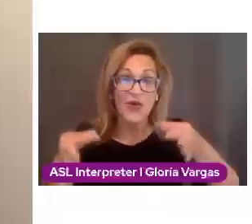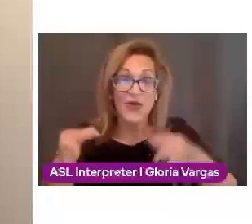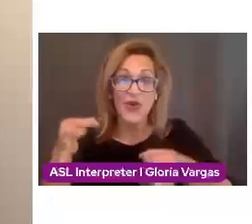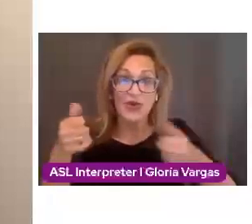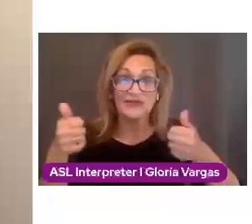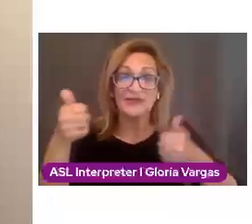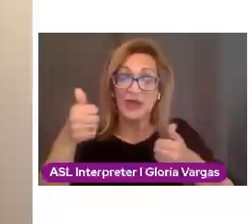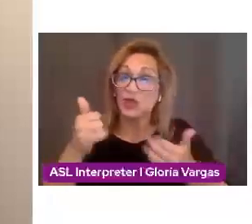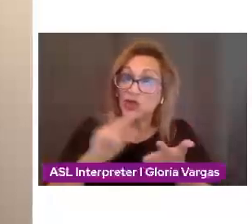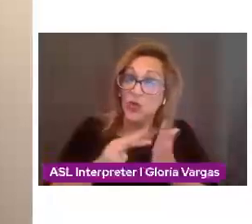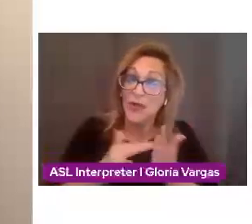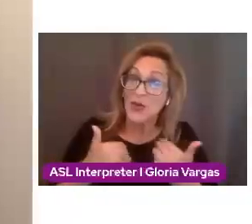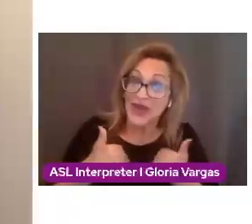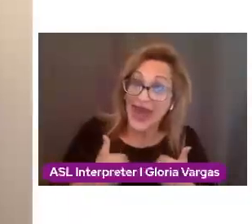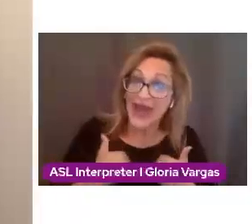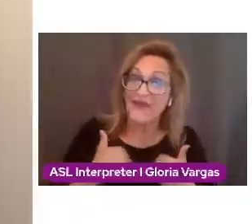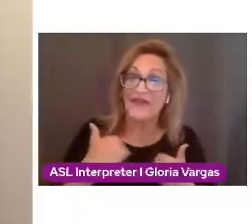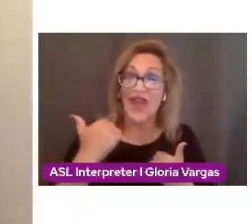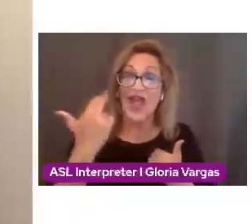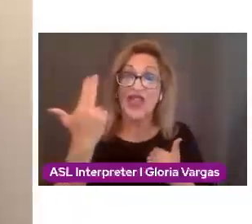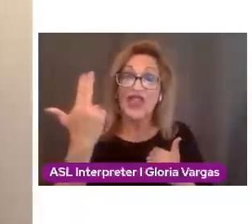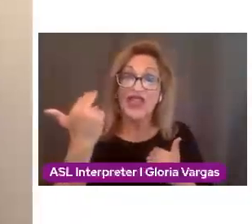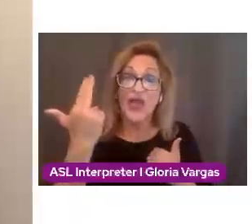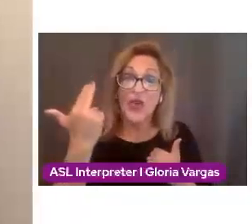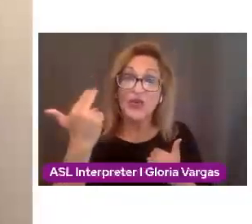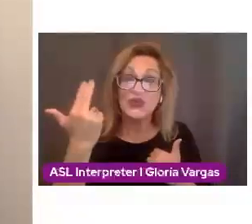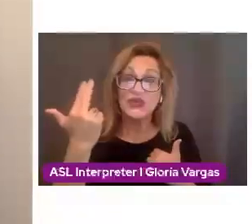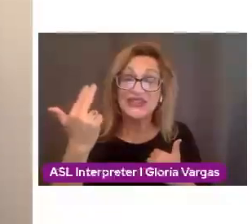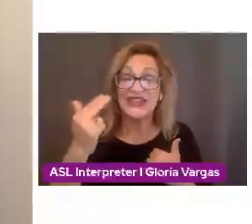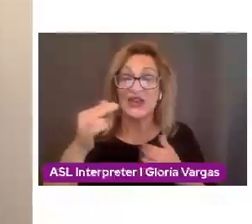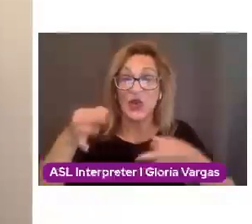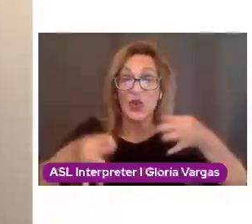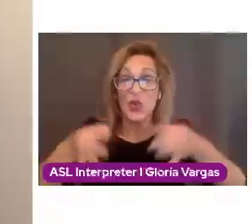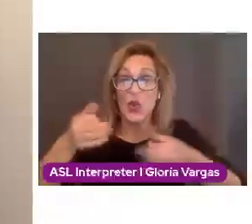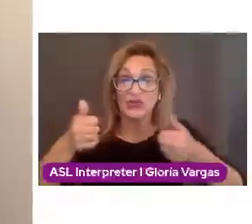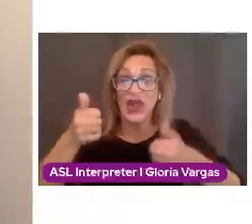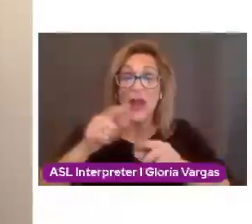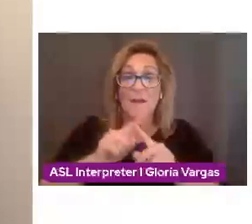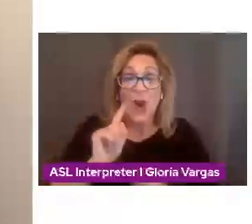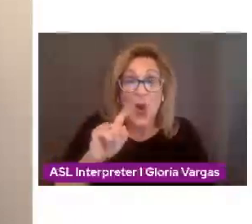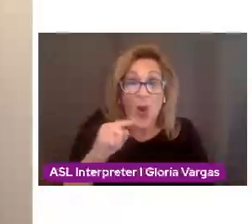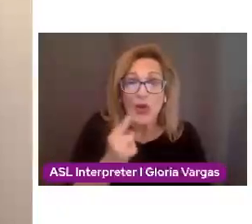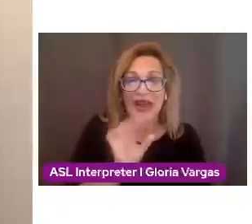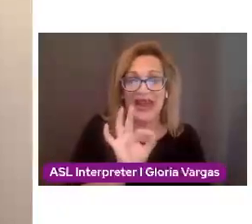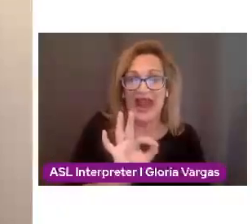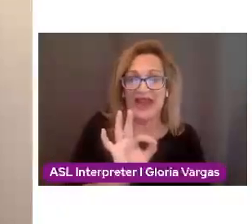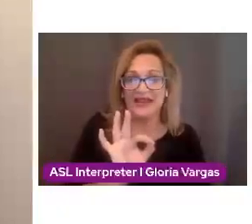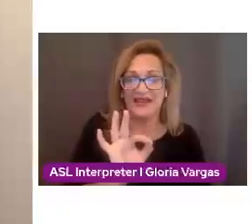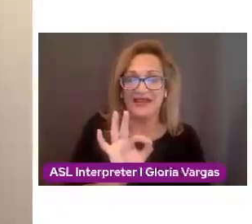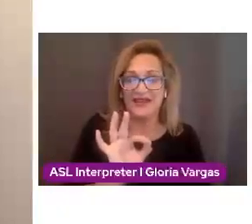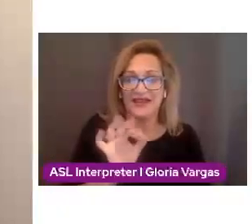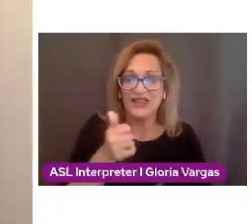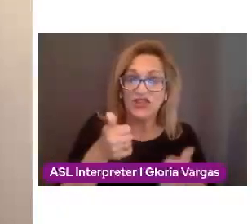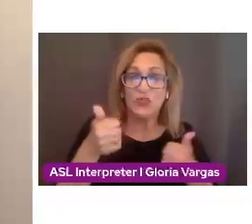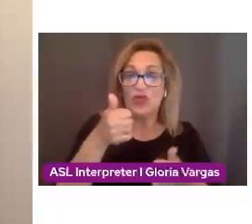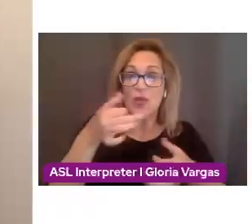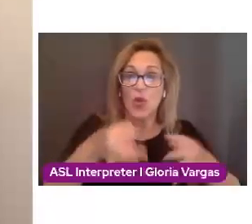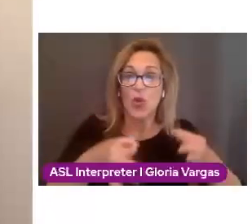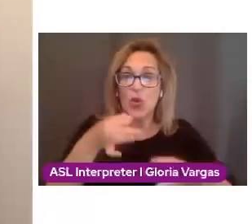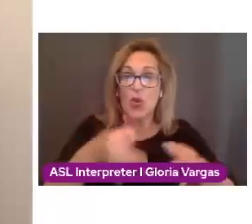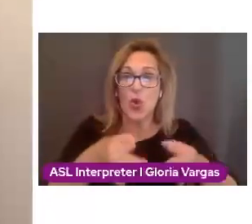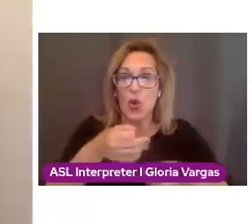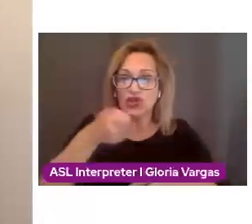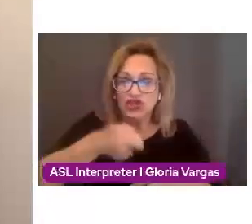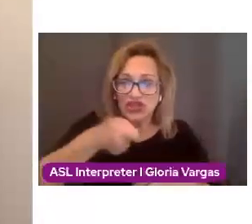have 13 circuit courts, but still just 9 Supreme Court justices. I believe the President of the United States should be working